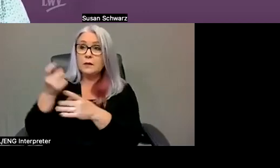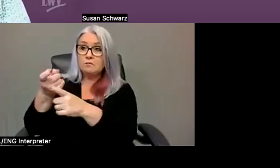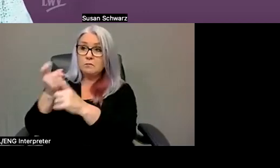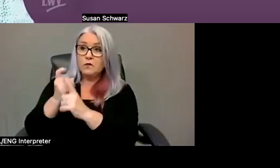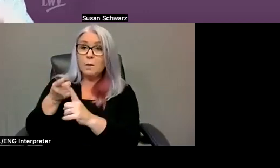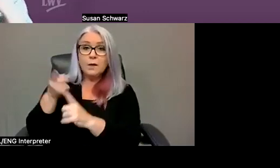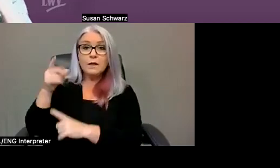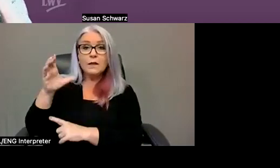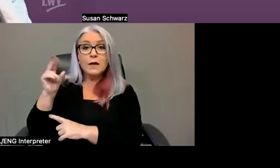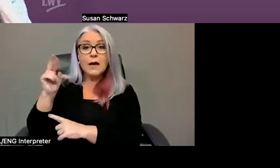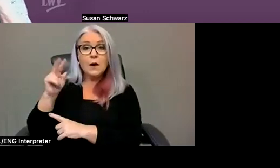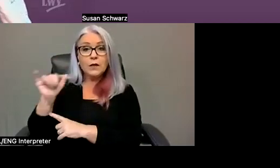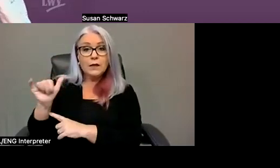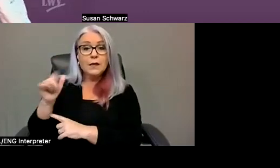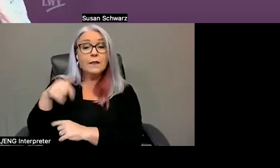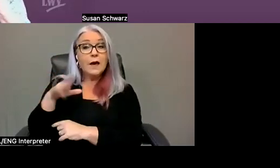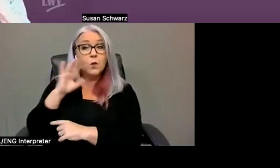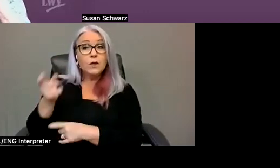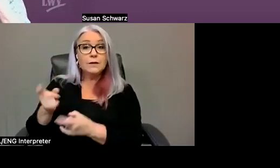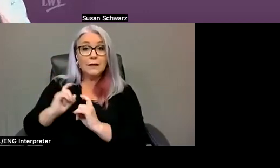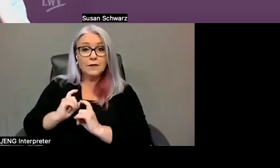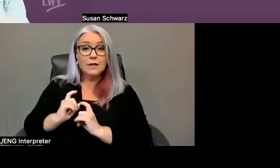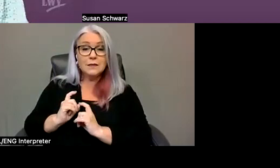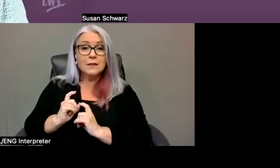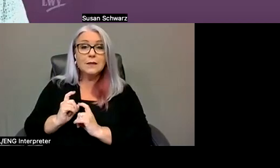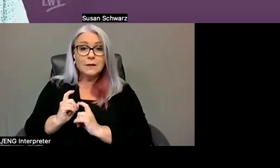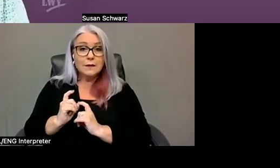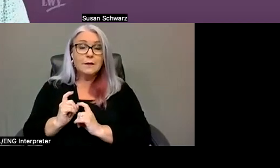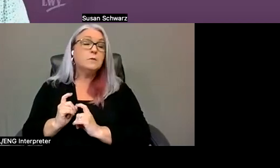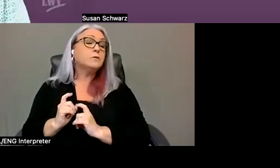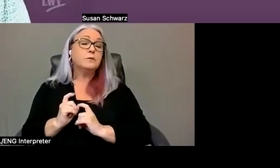would give us the access to